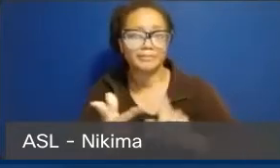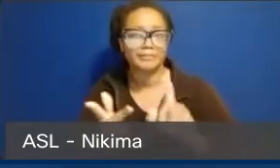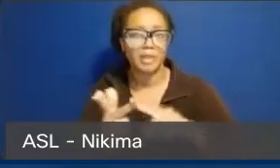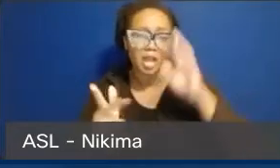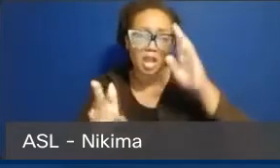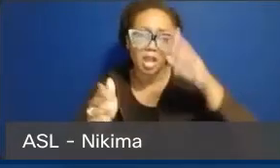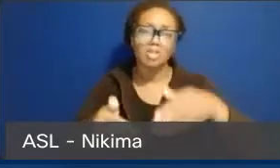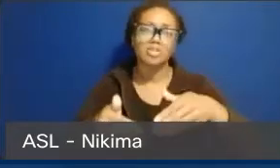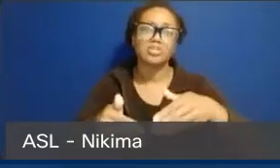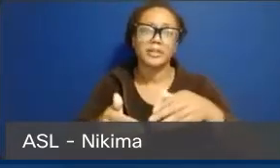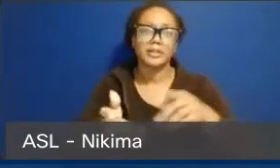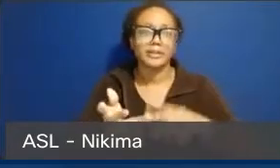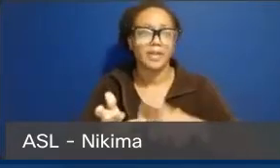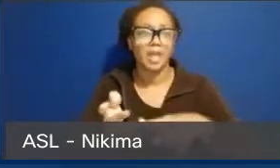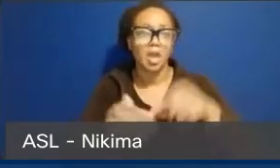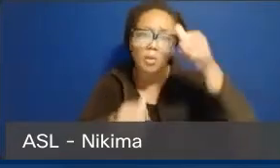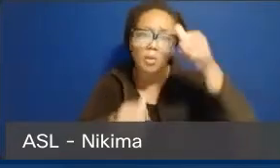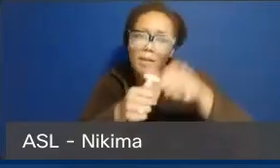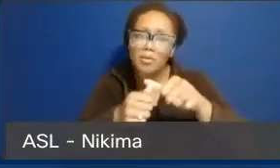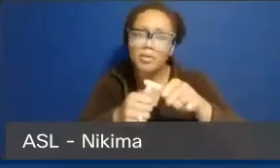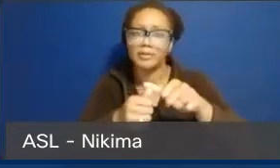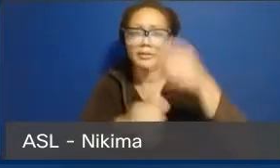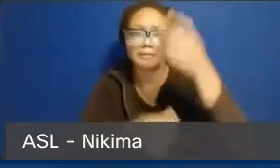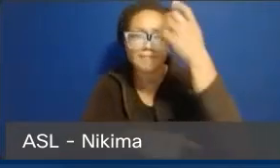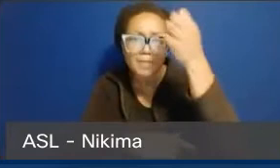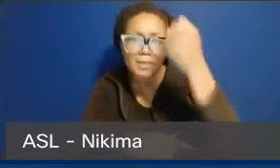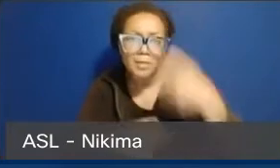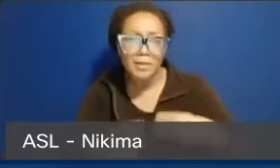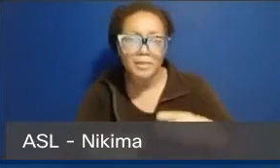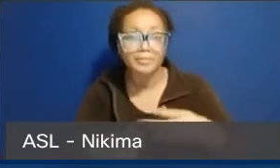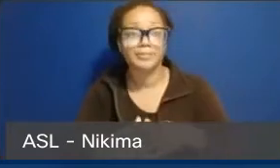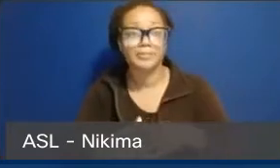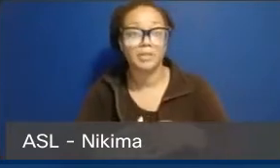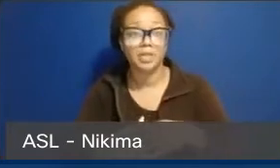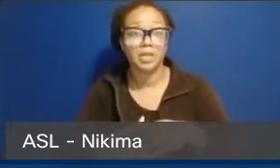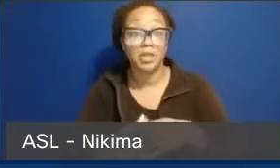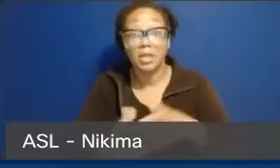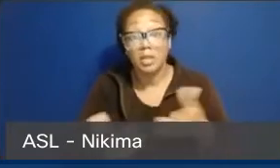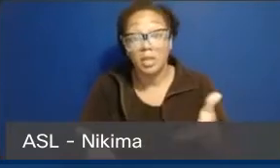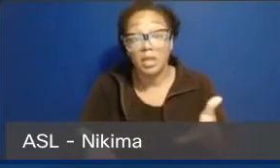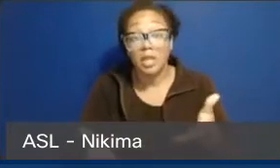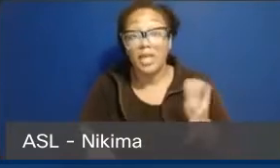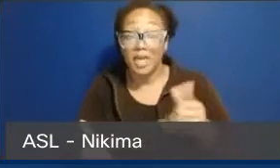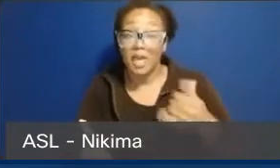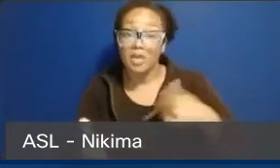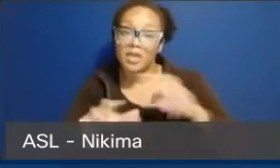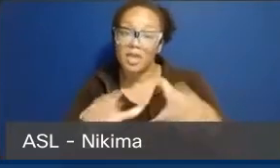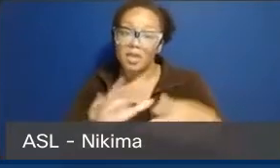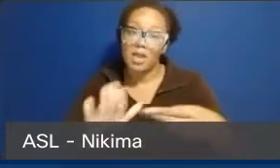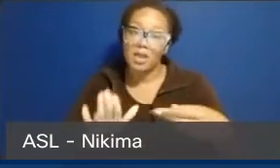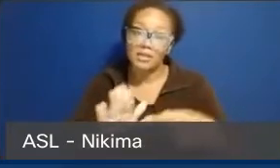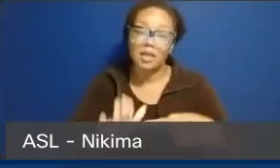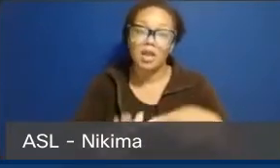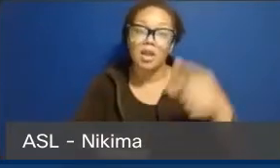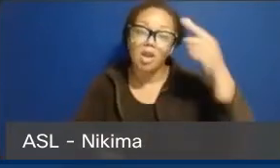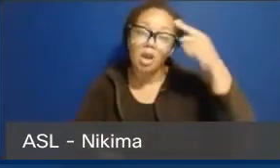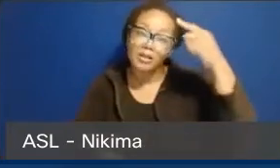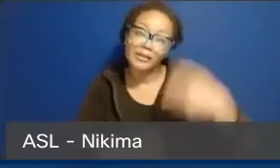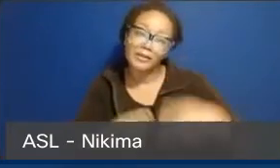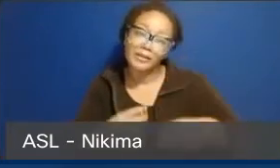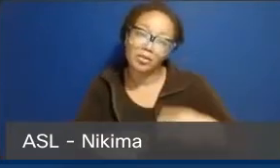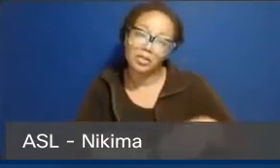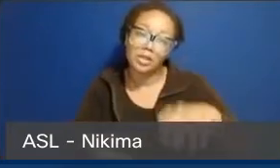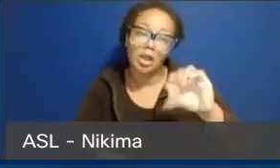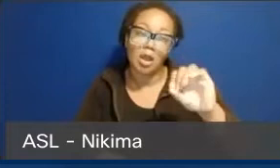concentrating or remembering or making decisions, which we've categorized as cognitive difficulty or